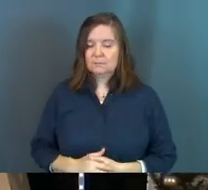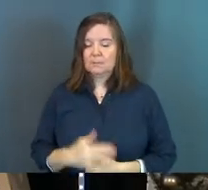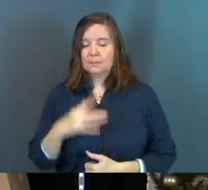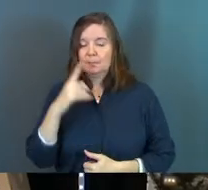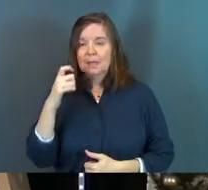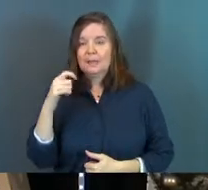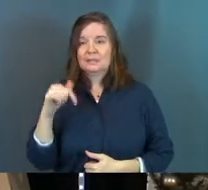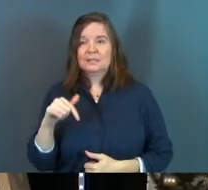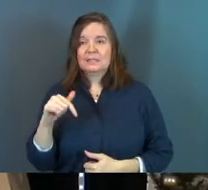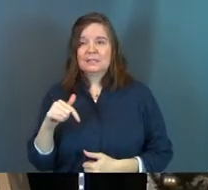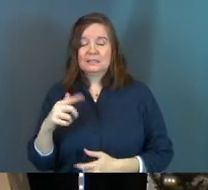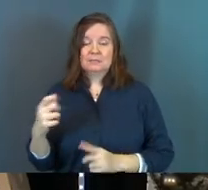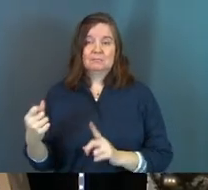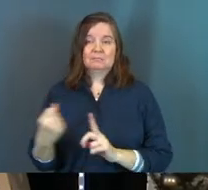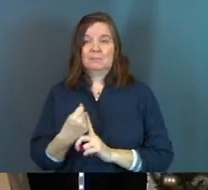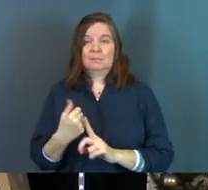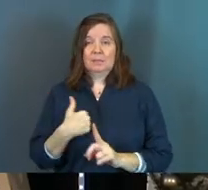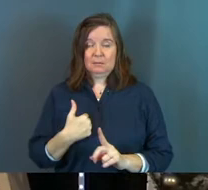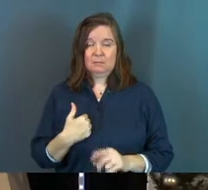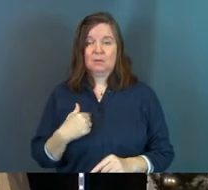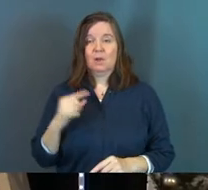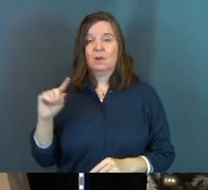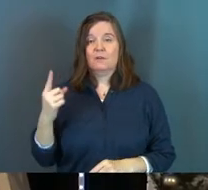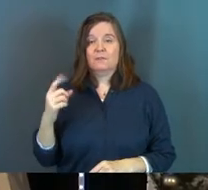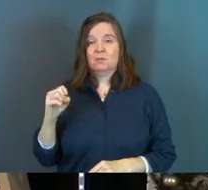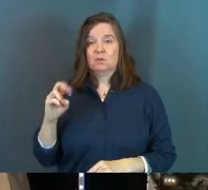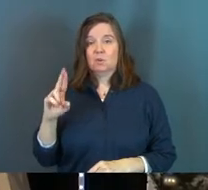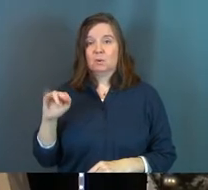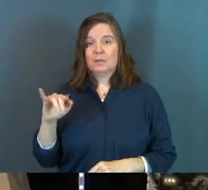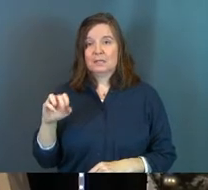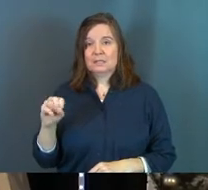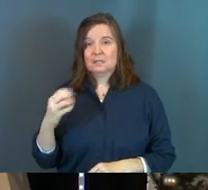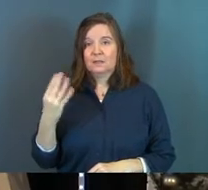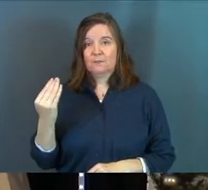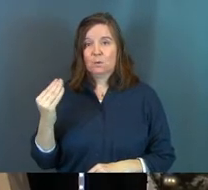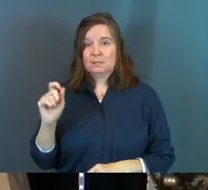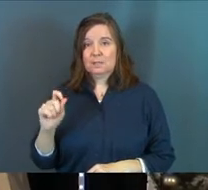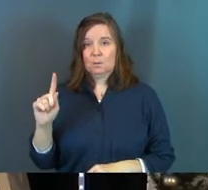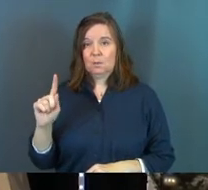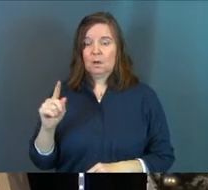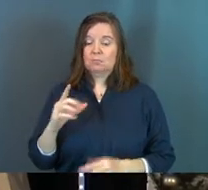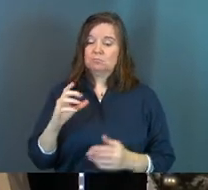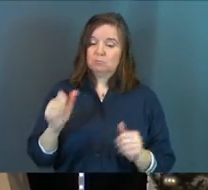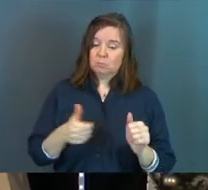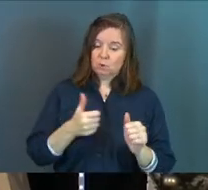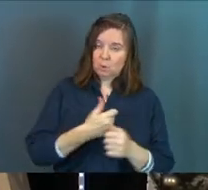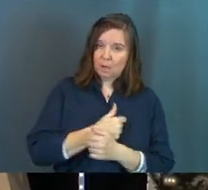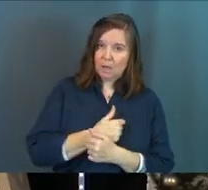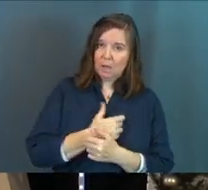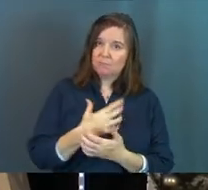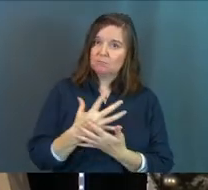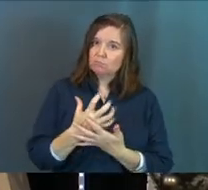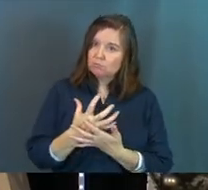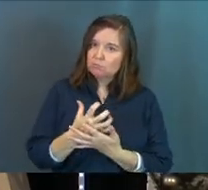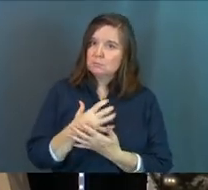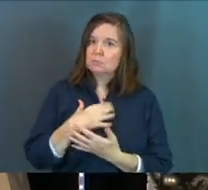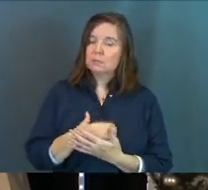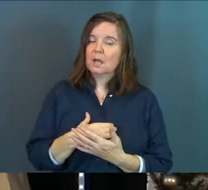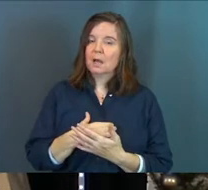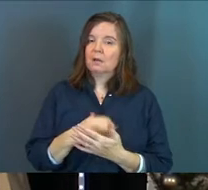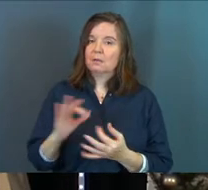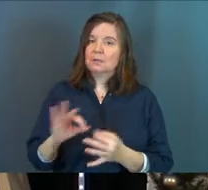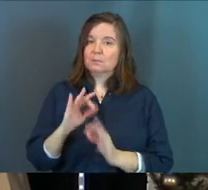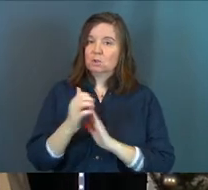because this got me. 1 Corinthians 14:1 says, pursue love, earnestly desire the spiritual gifts, especially that you may